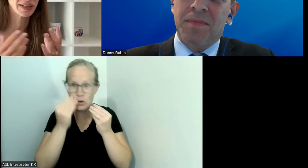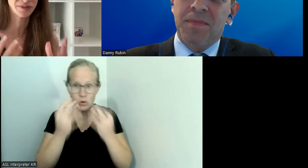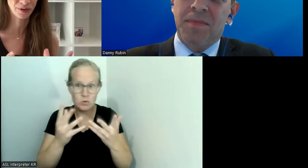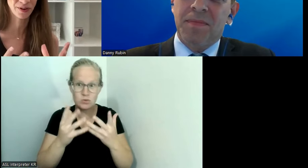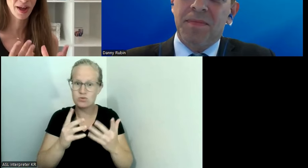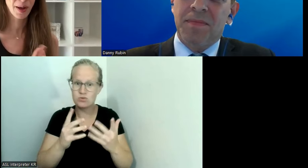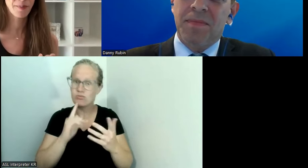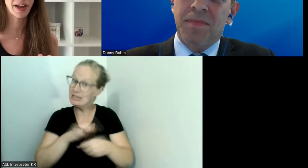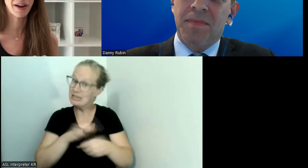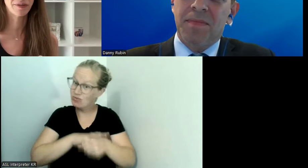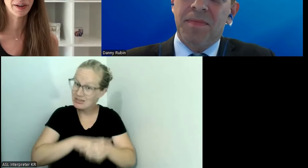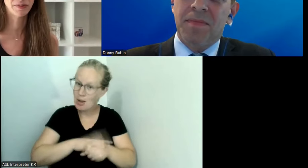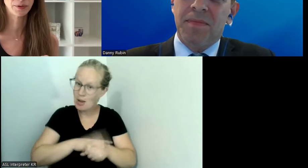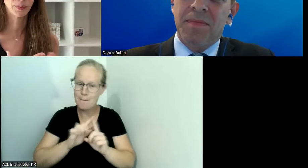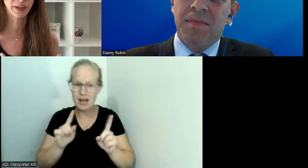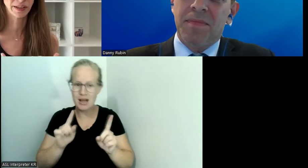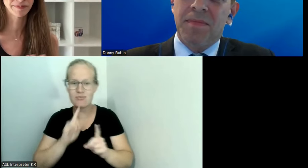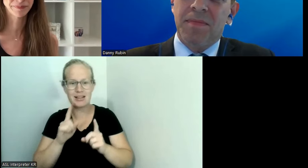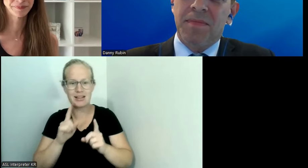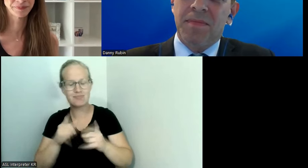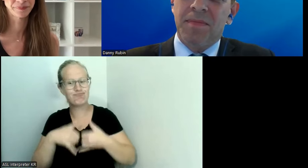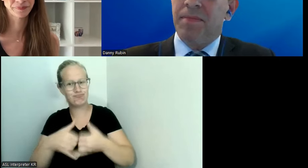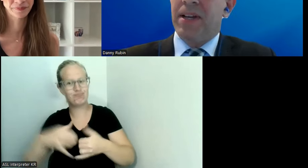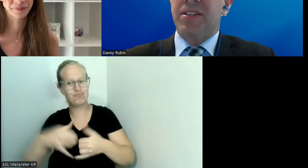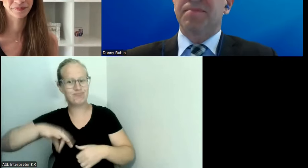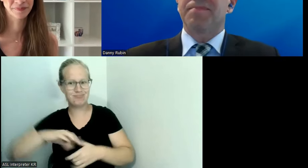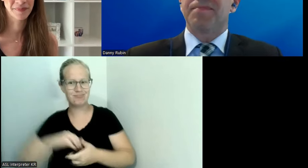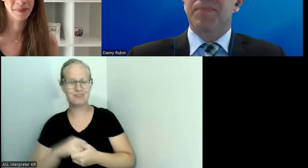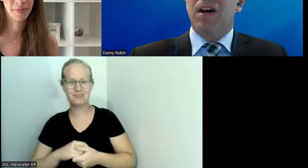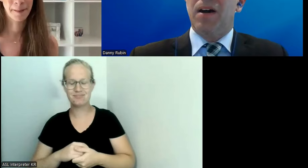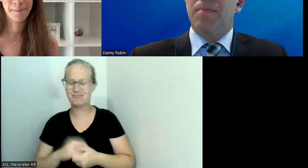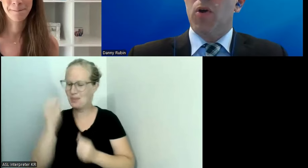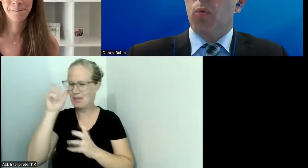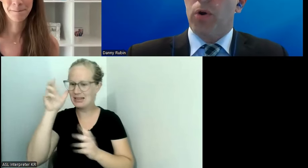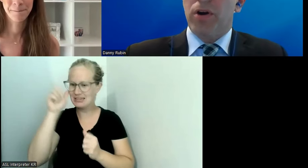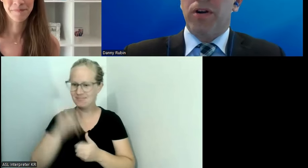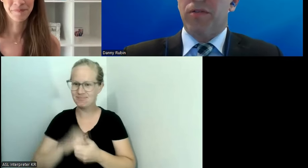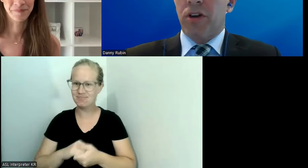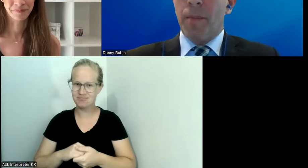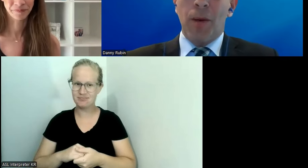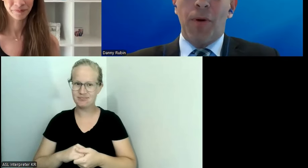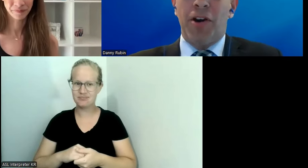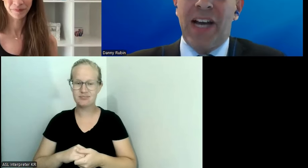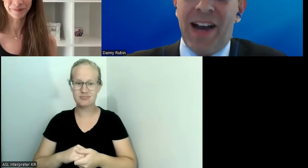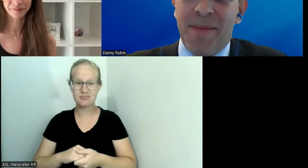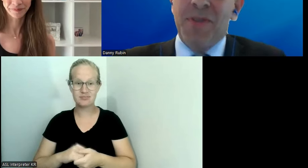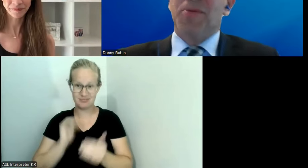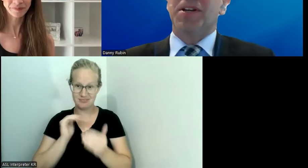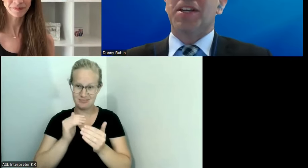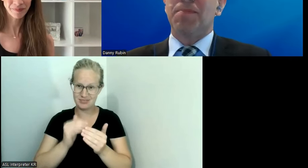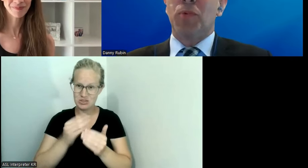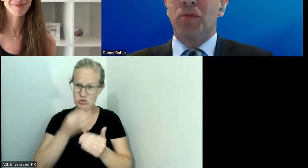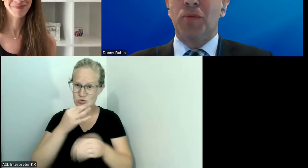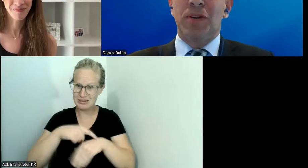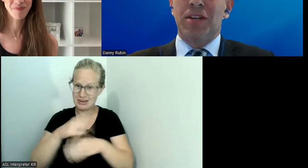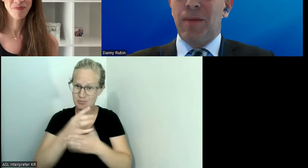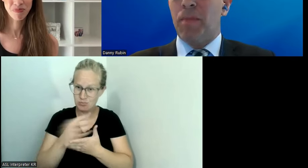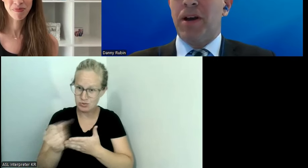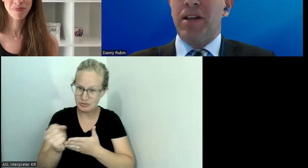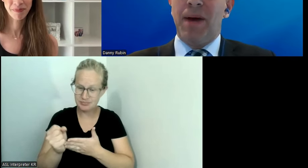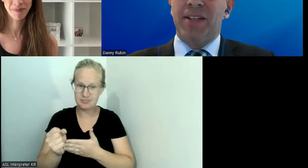very stressful, but very rewarding. Amazing. Um, we're coming up on our time. Want to keep,